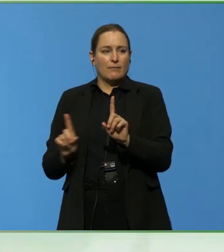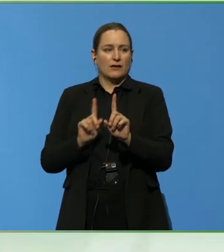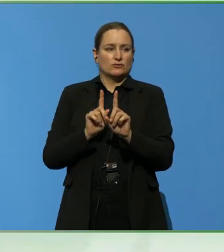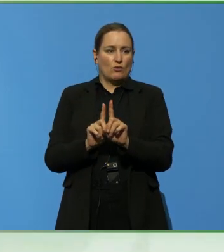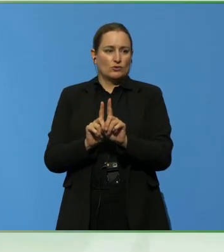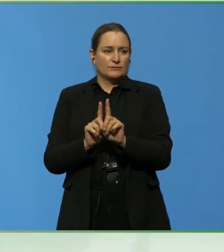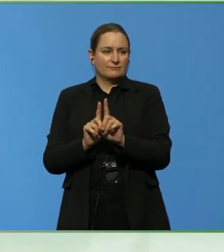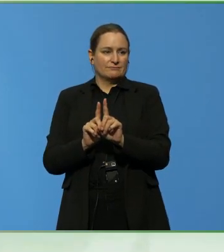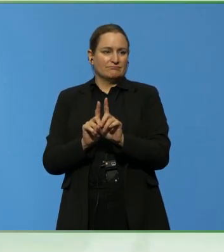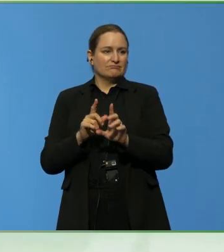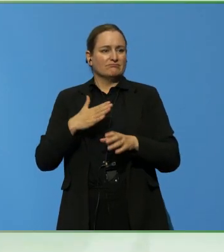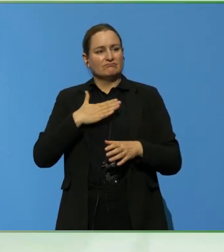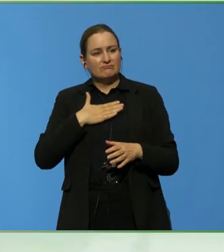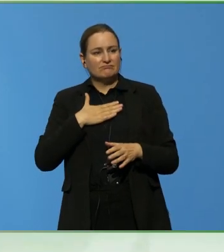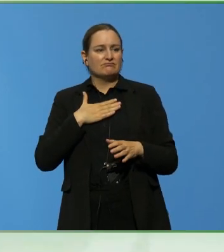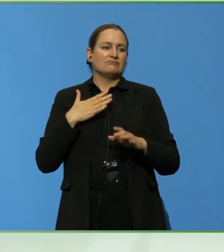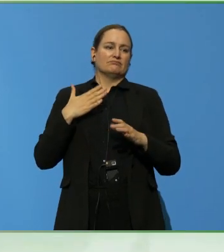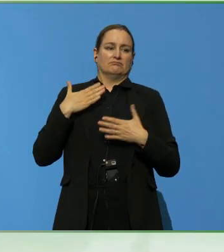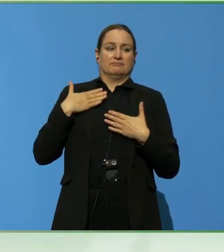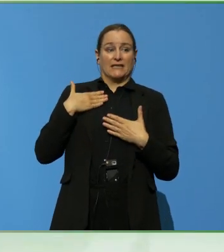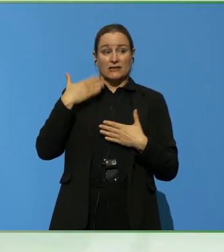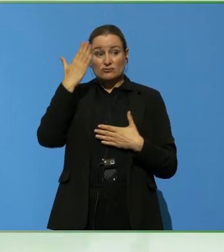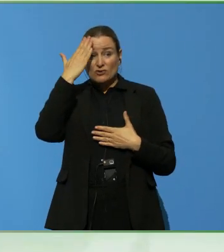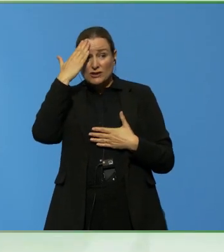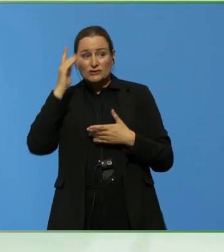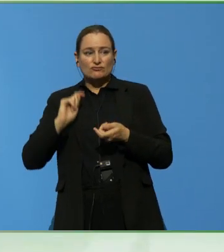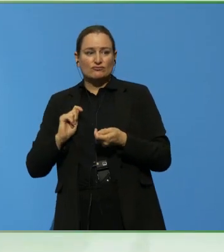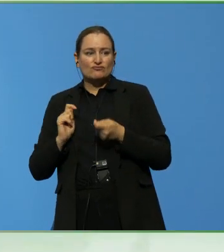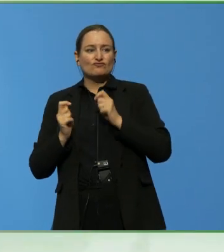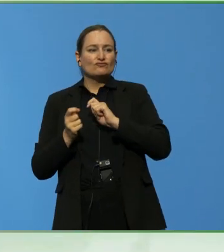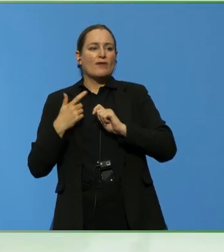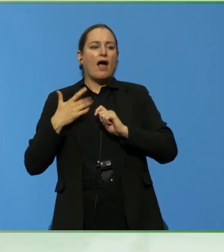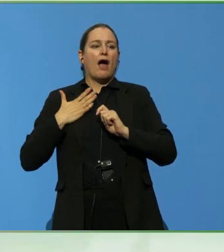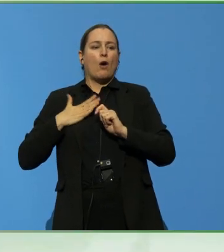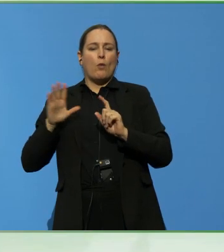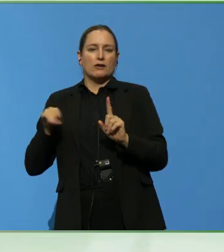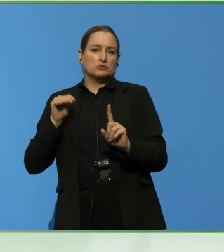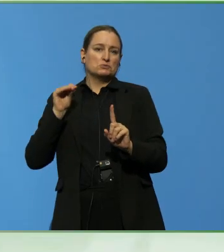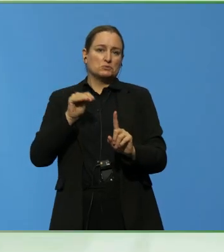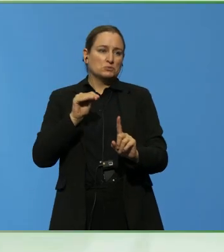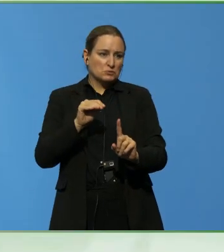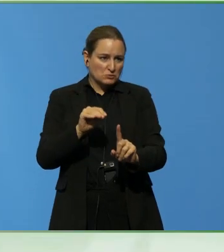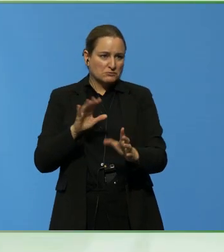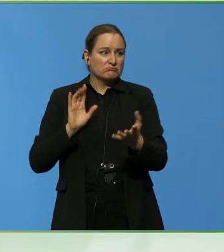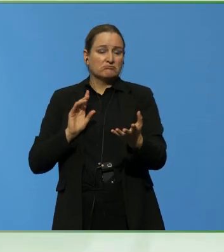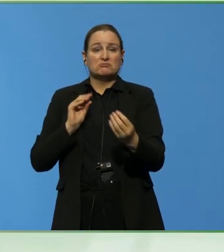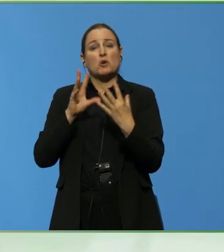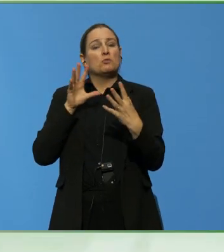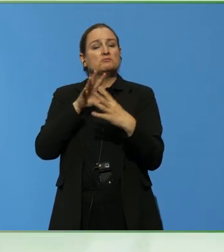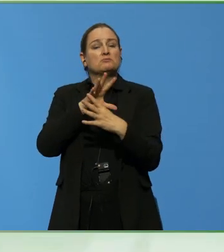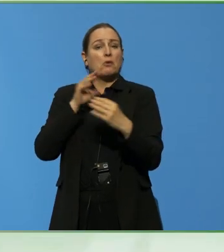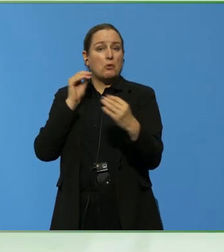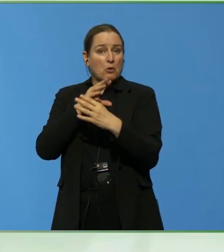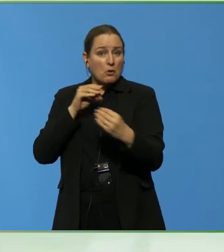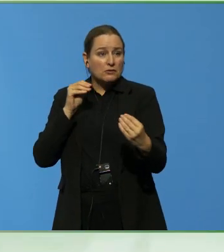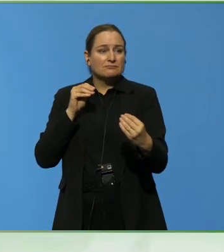some doctors do not know anything about cerebral